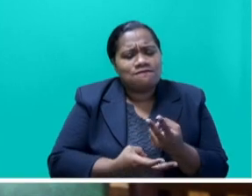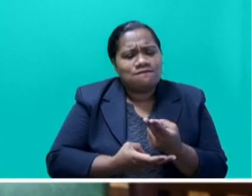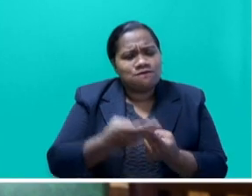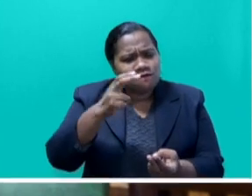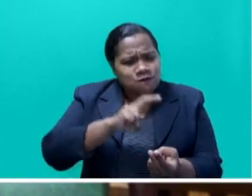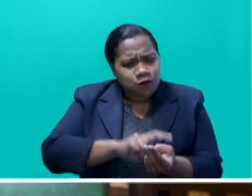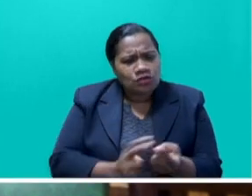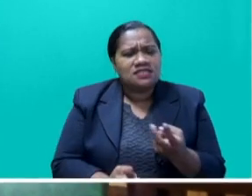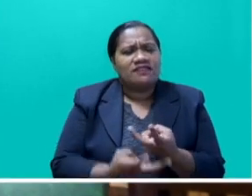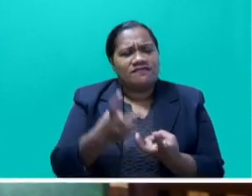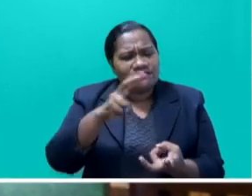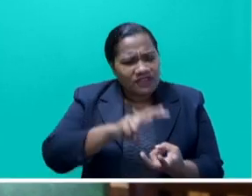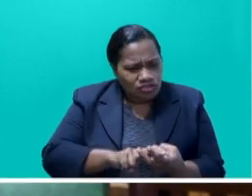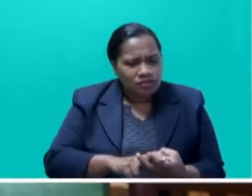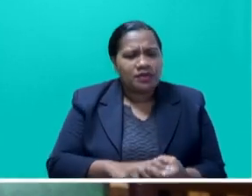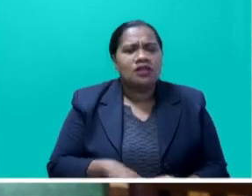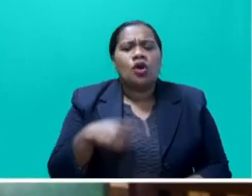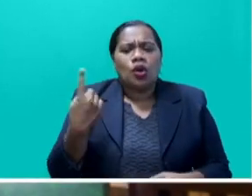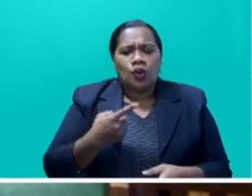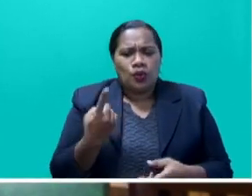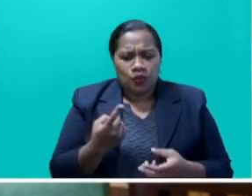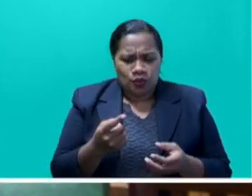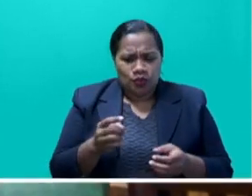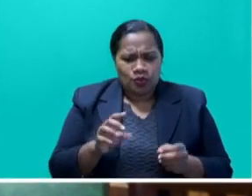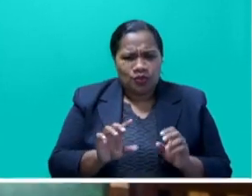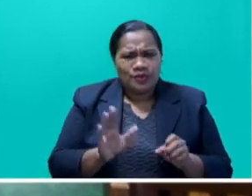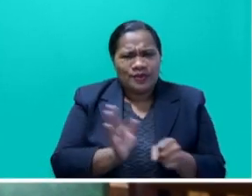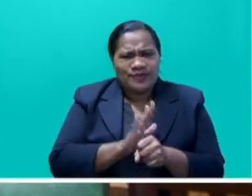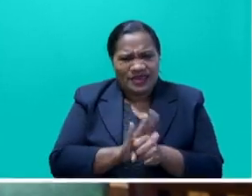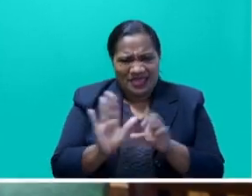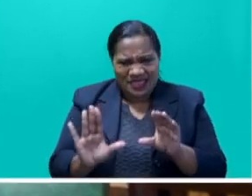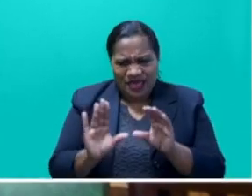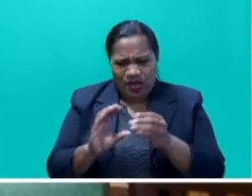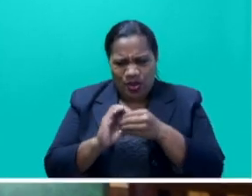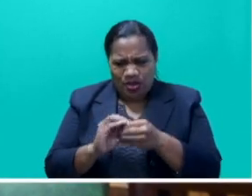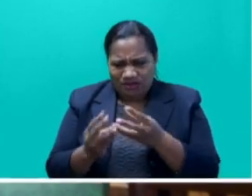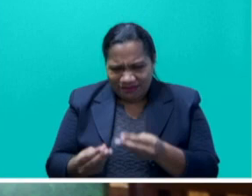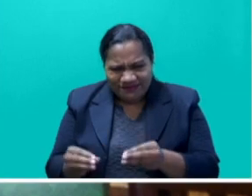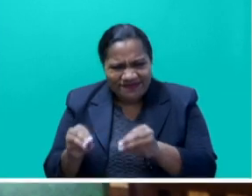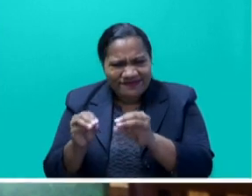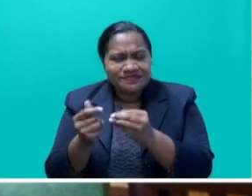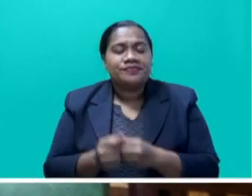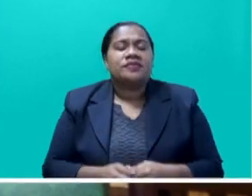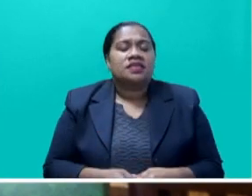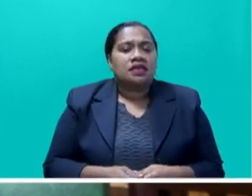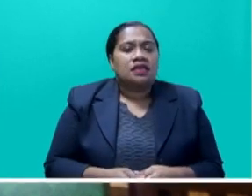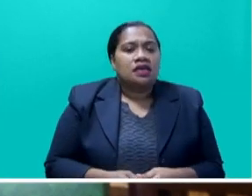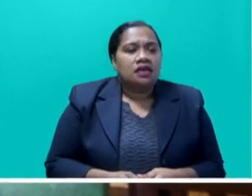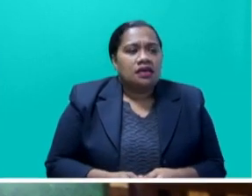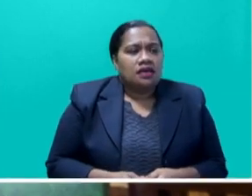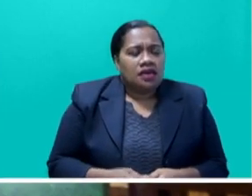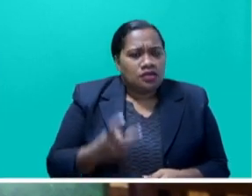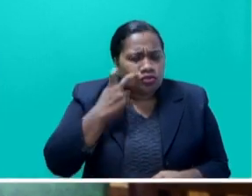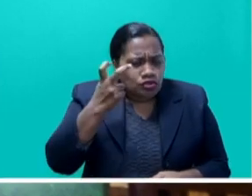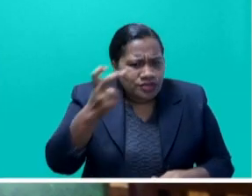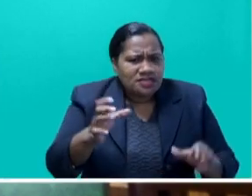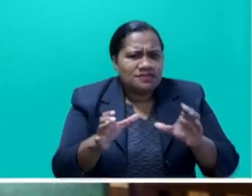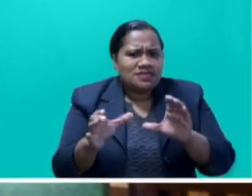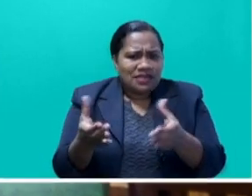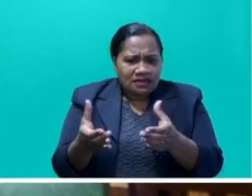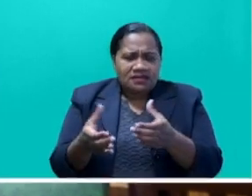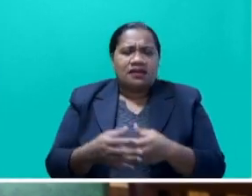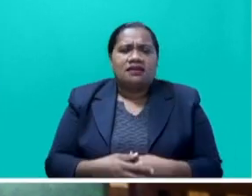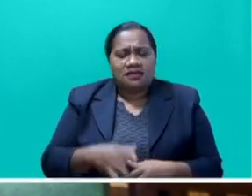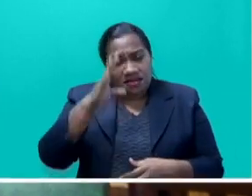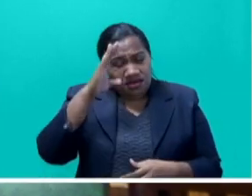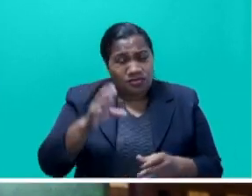produce handicrafts, particularly for our tourism sector, ensuring that Fijians, including the country's most vulnerable, can